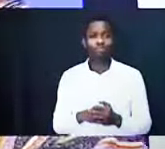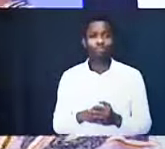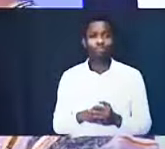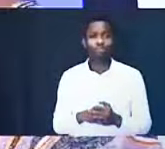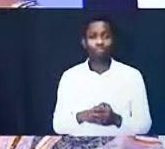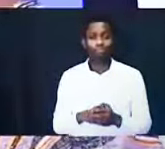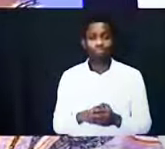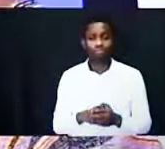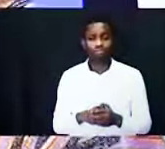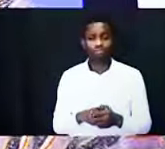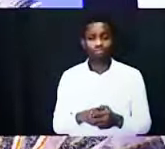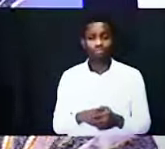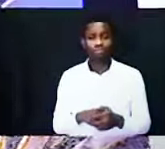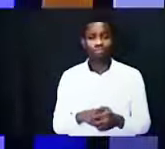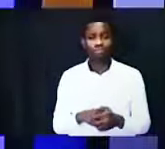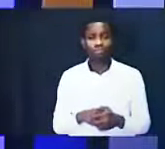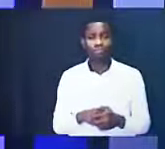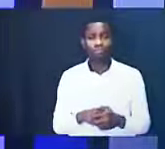1,095 days.